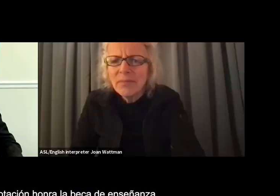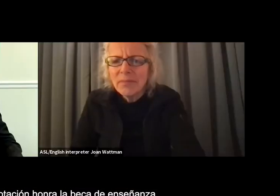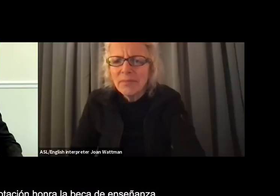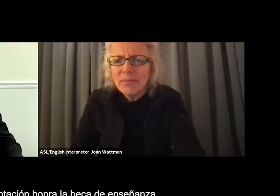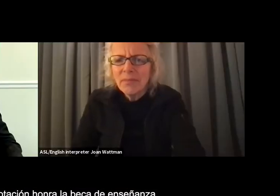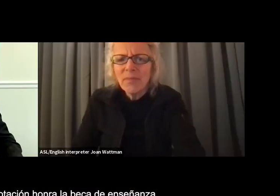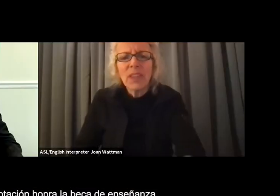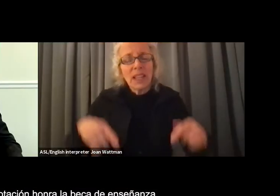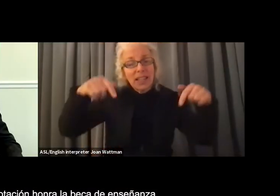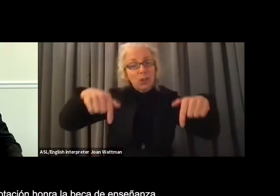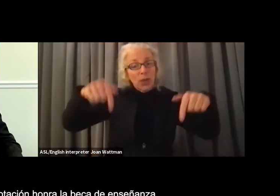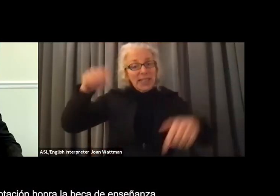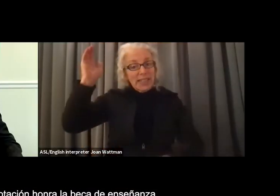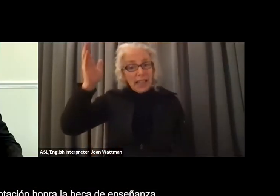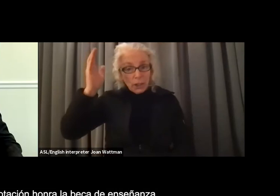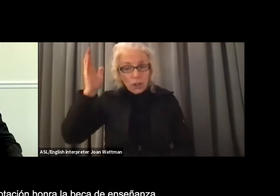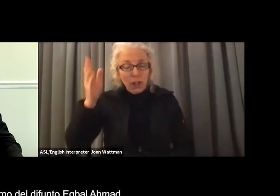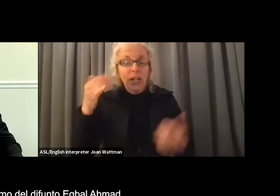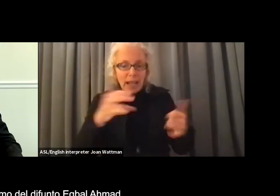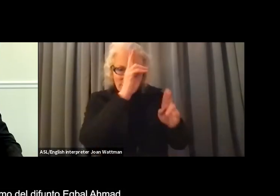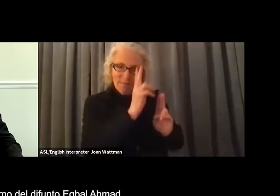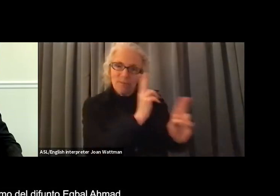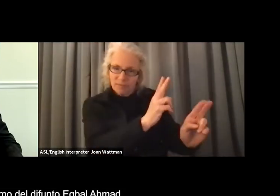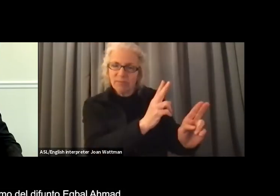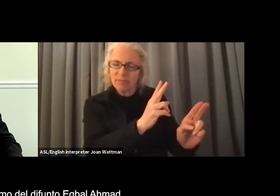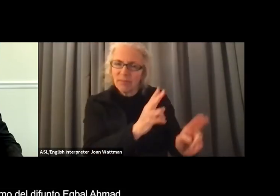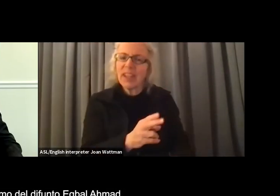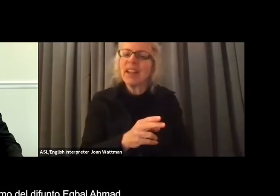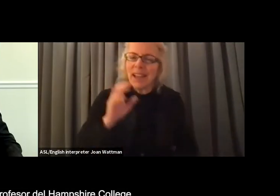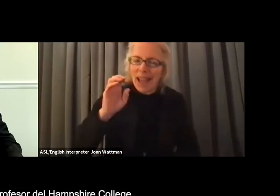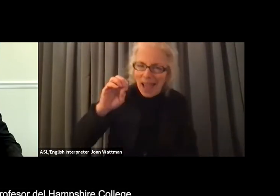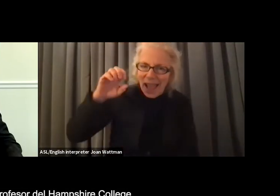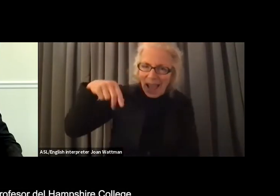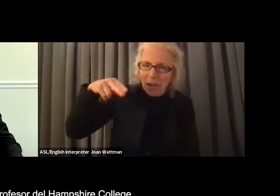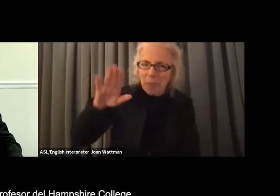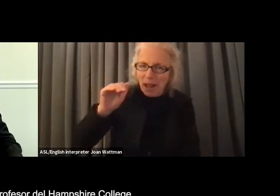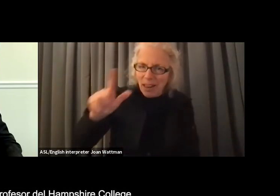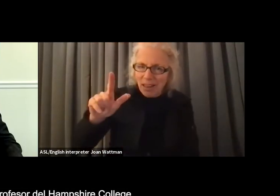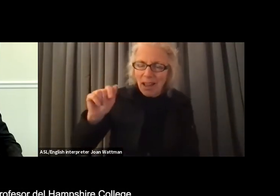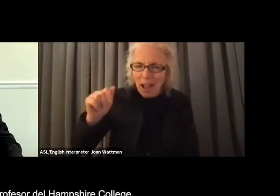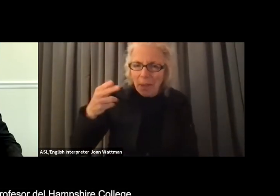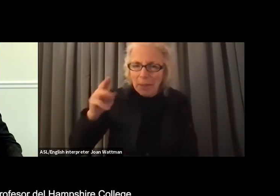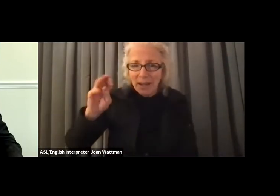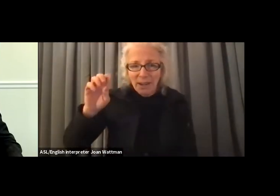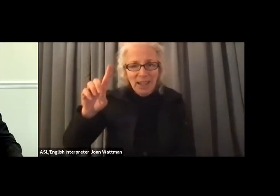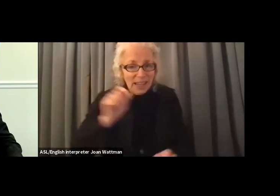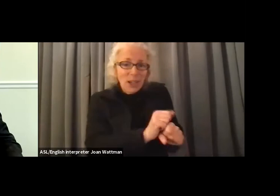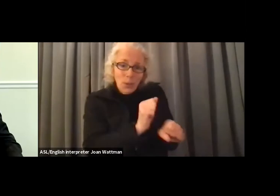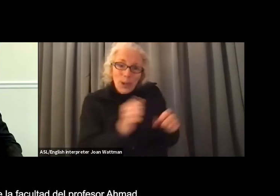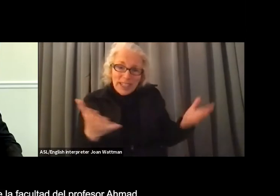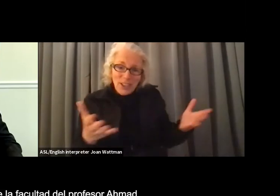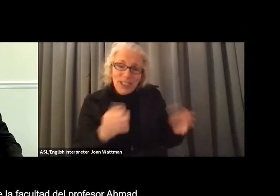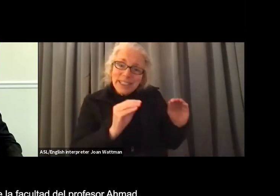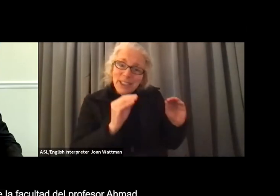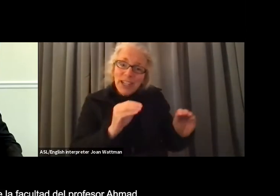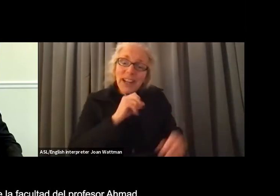This endowed lectureship honors the teaching, scholarship, and activism of the late Eqbal Ahmad, a longtime Hampshire College professor.